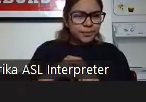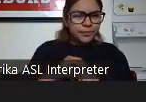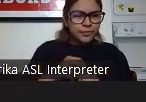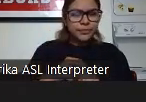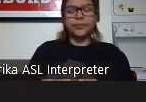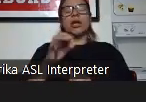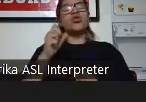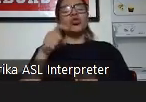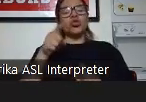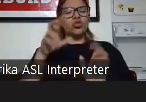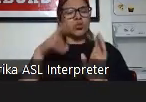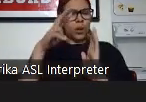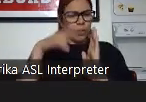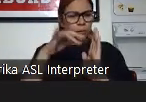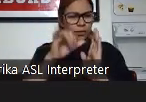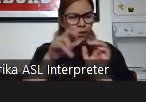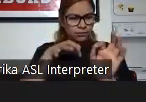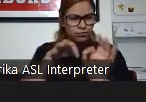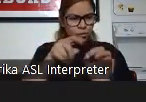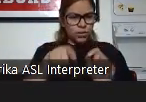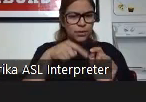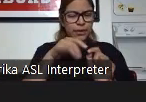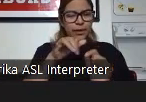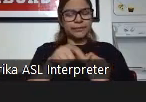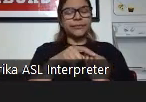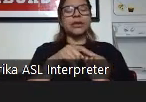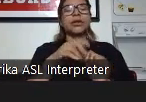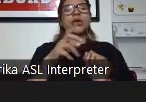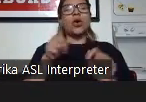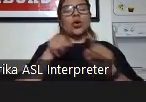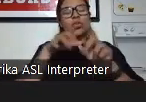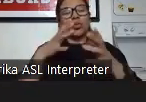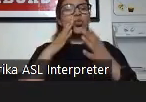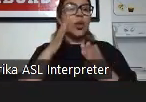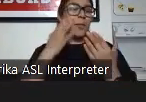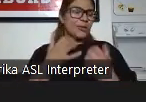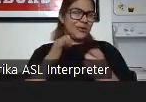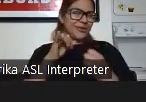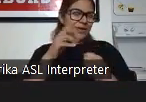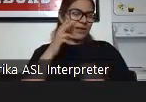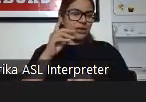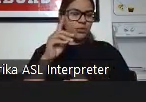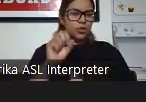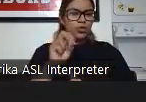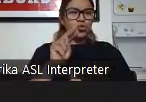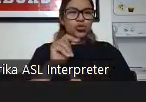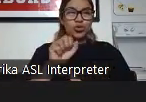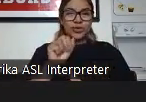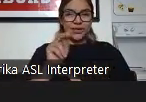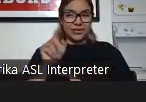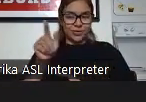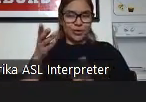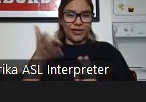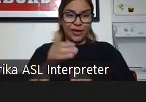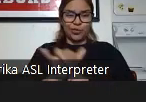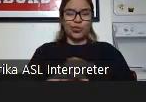And you can read the description that I put down there. And I also appreciate the fact that Susan DeMorris was on that webinar and